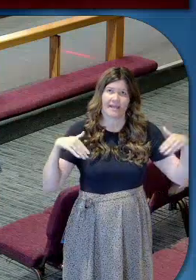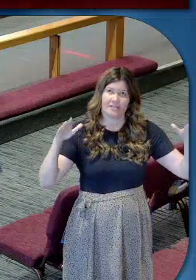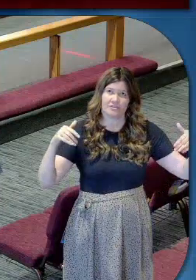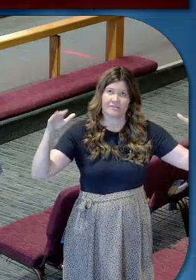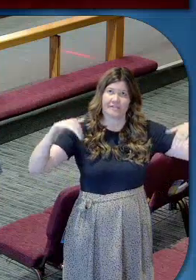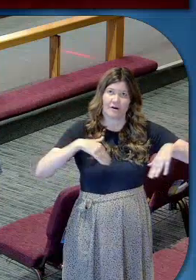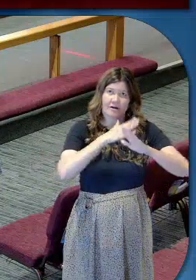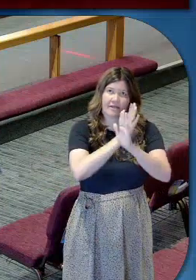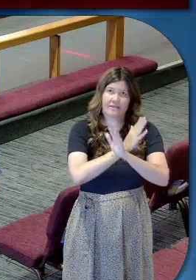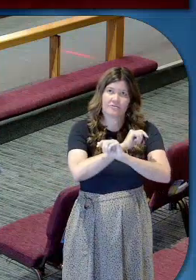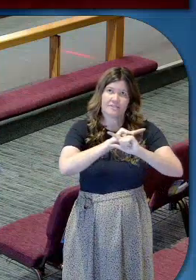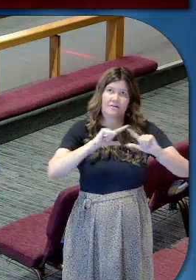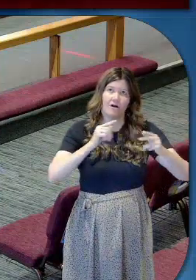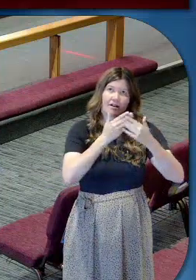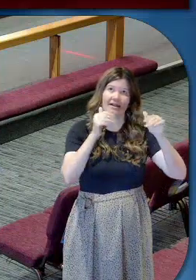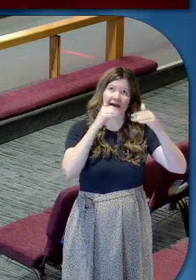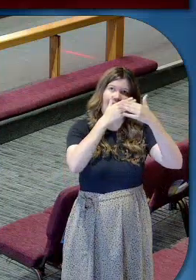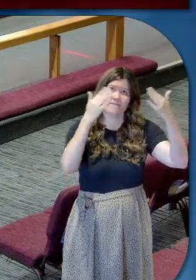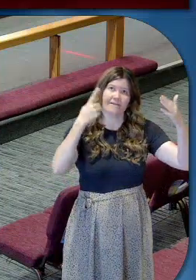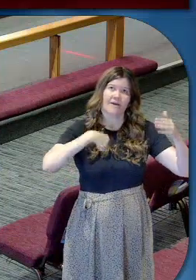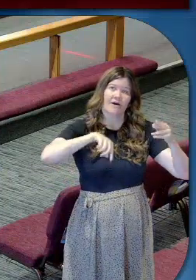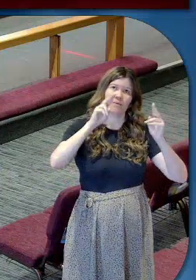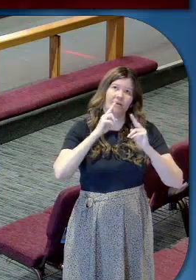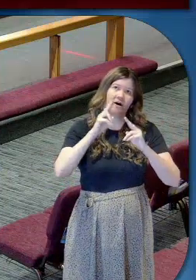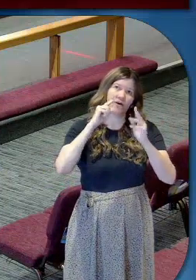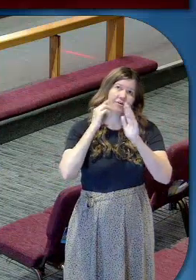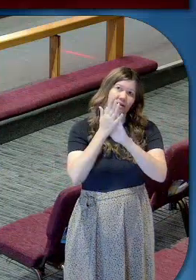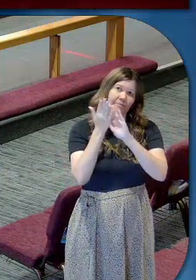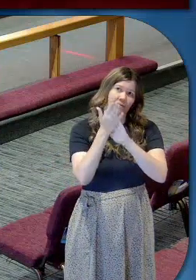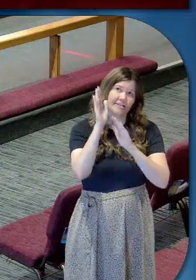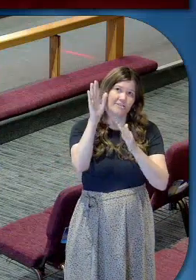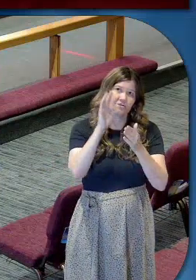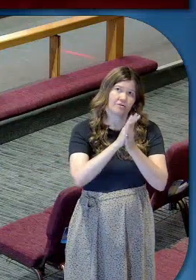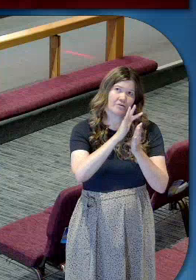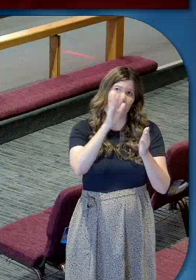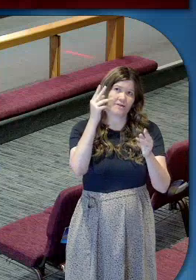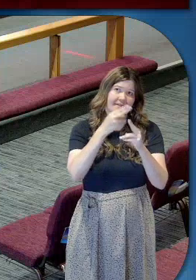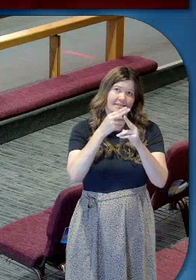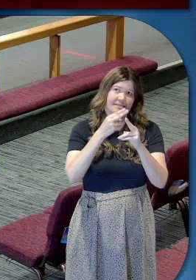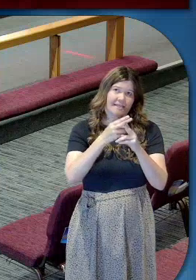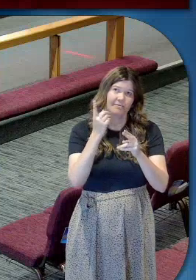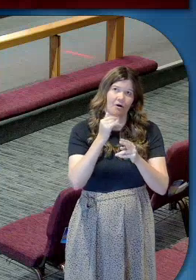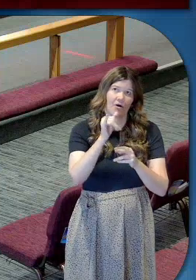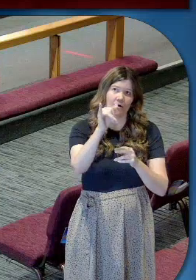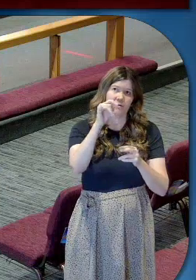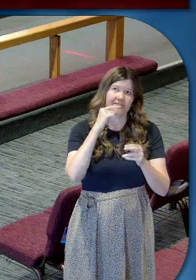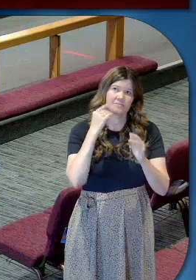with all the company of heaven, we laud and magnify your glorious name, evermore praising you and saying,